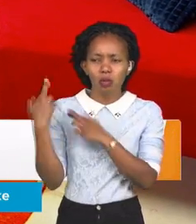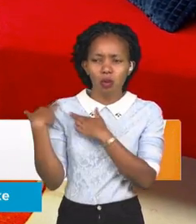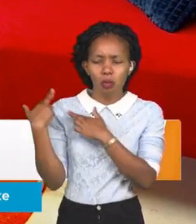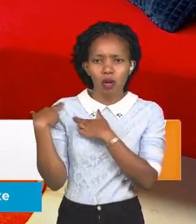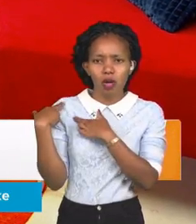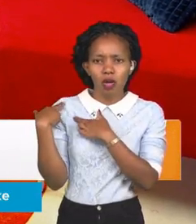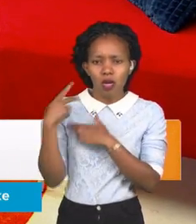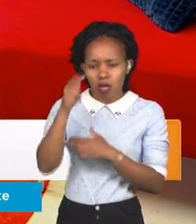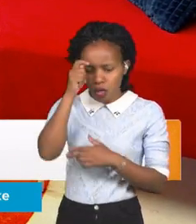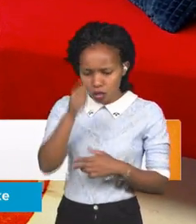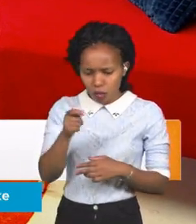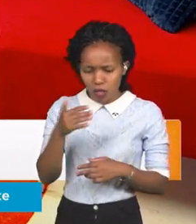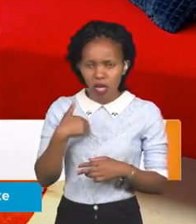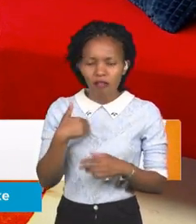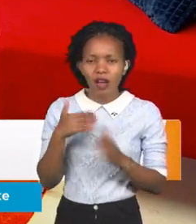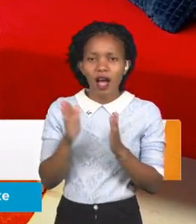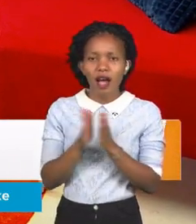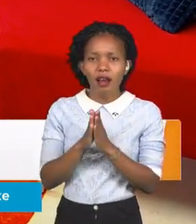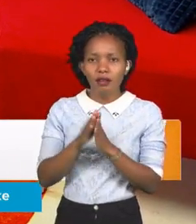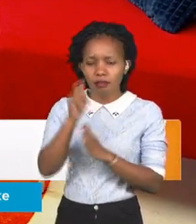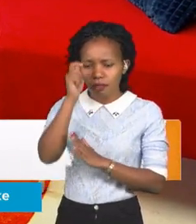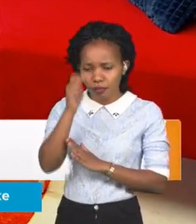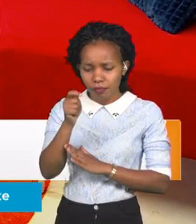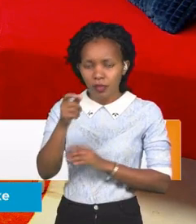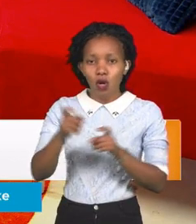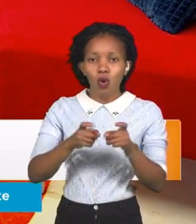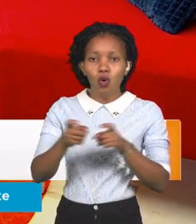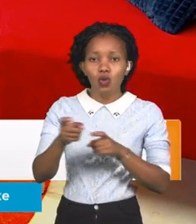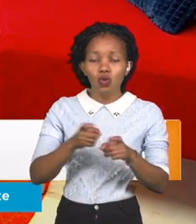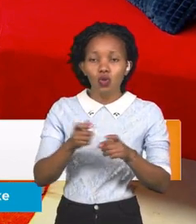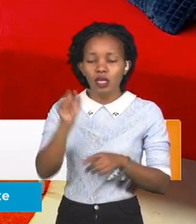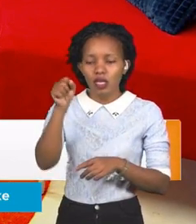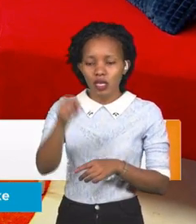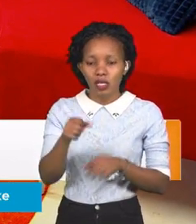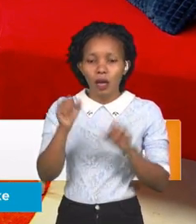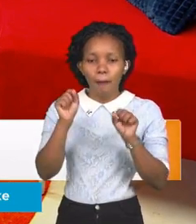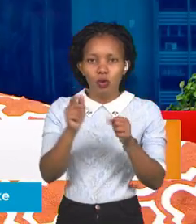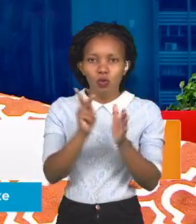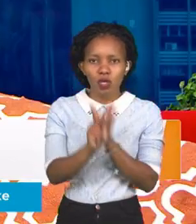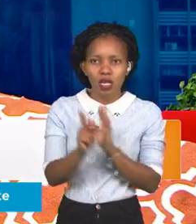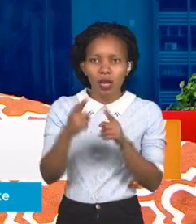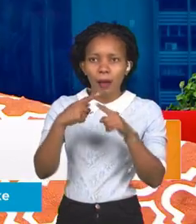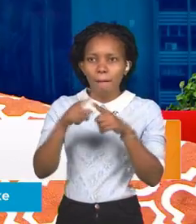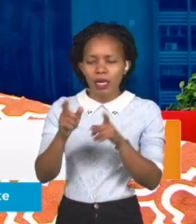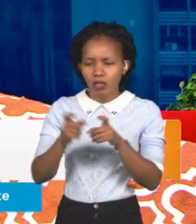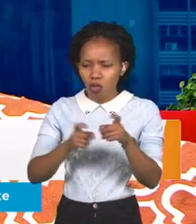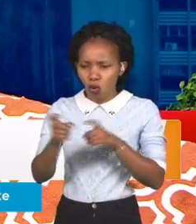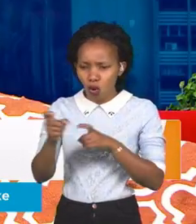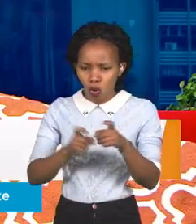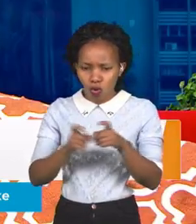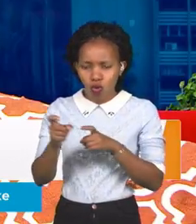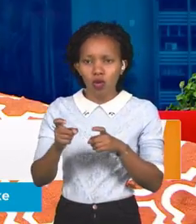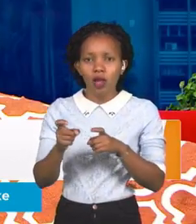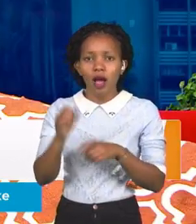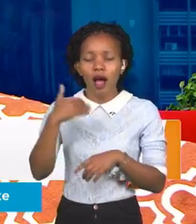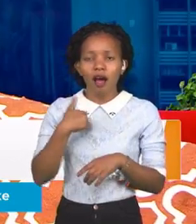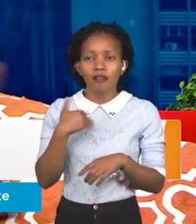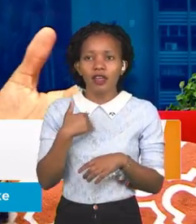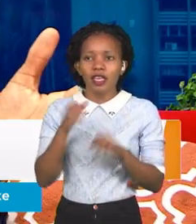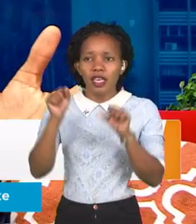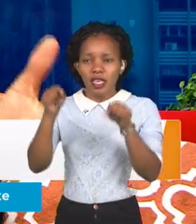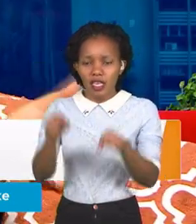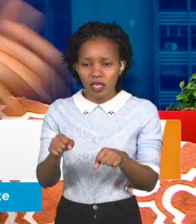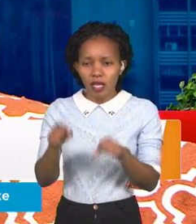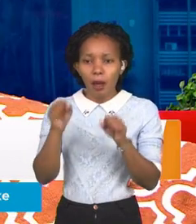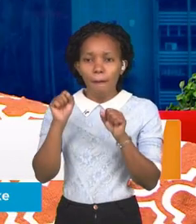disciplined, and discipline is power under control. That yes, I can kill, but I have it under control. Mm-hmm. Yes, I can